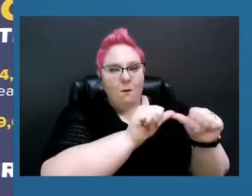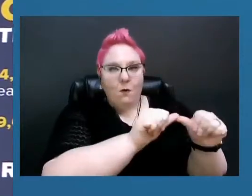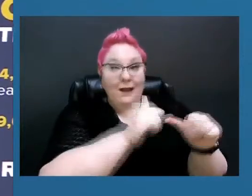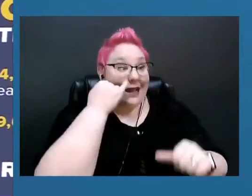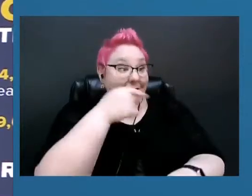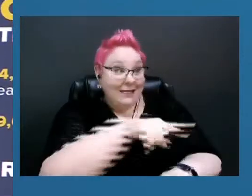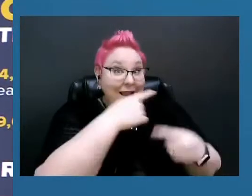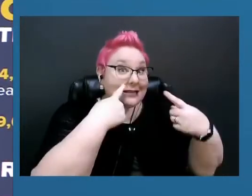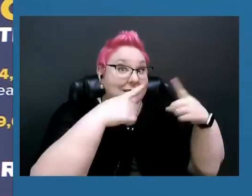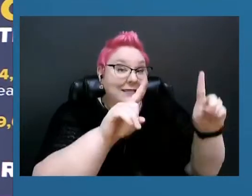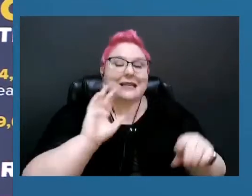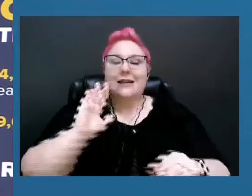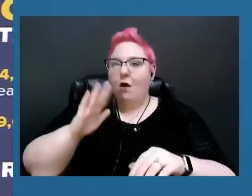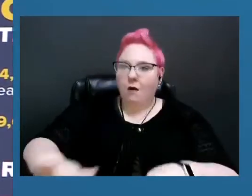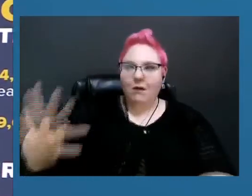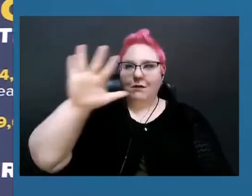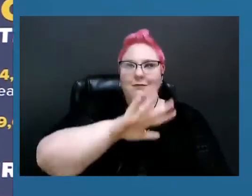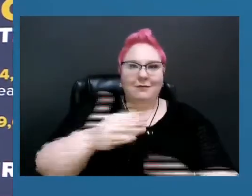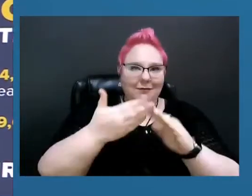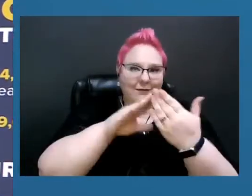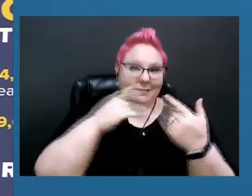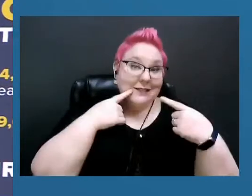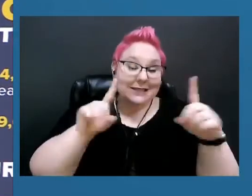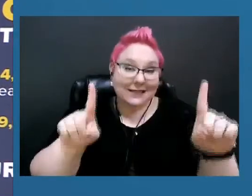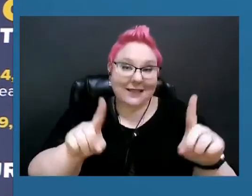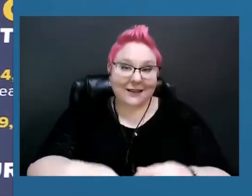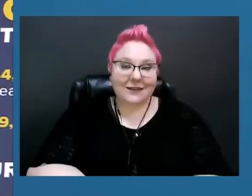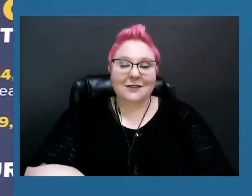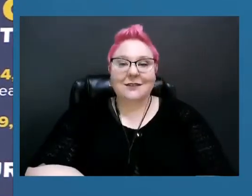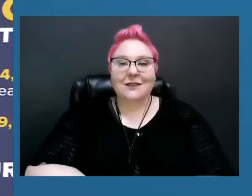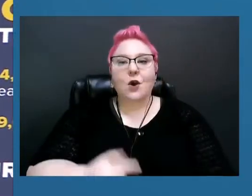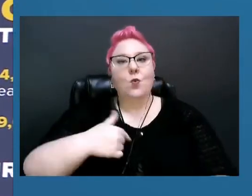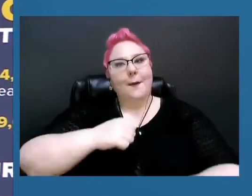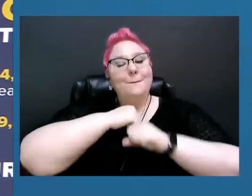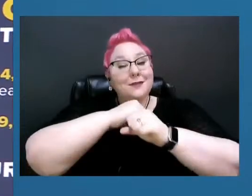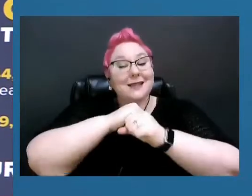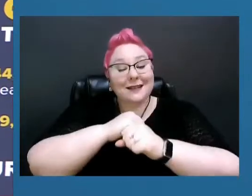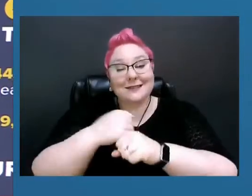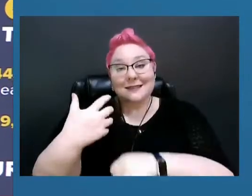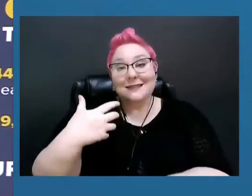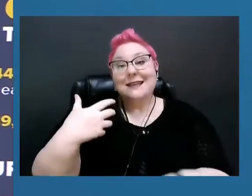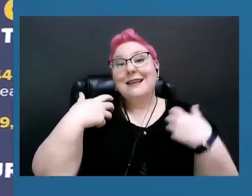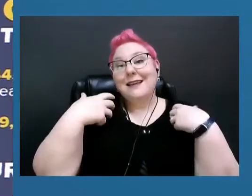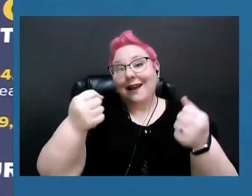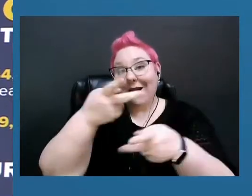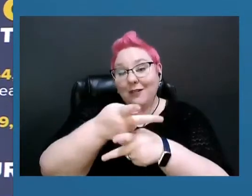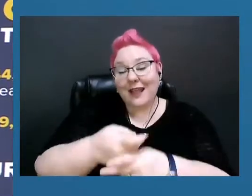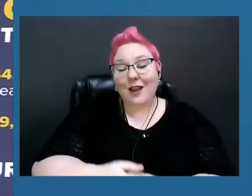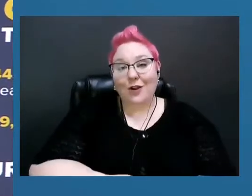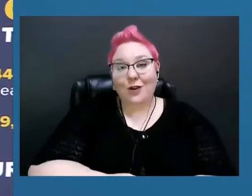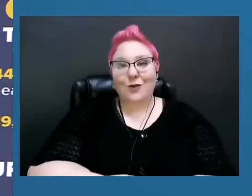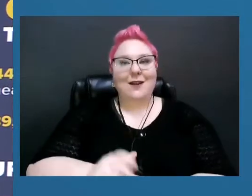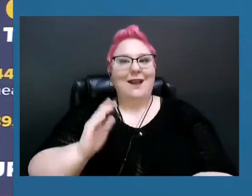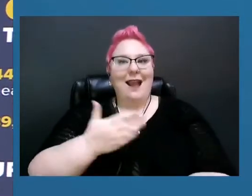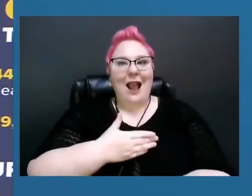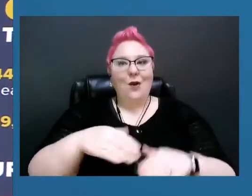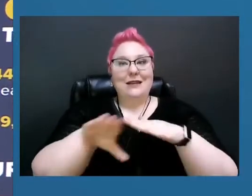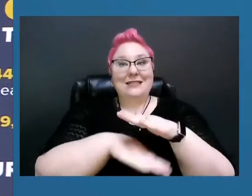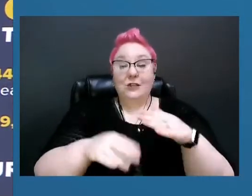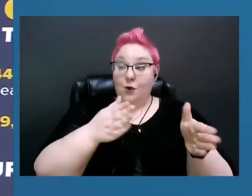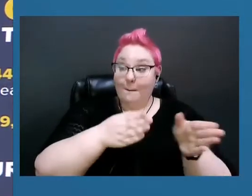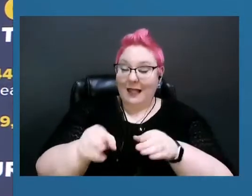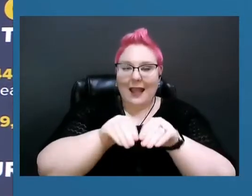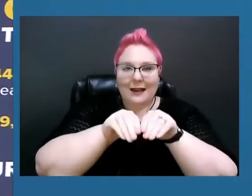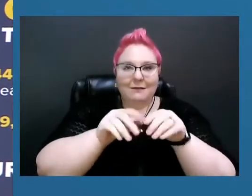communities succeed. We're also protecting health care. We expanded the Essential Plan and offering more services, I